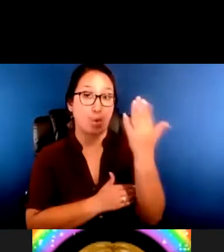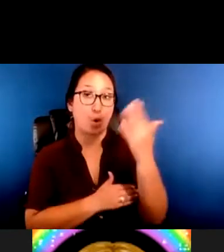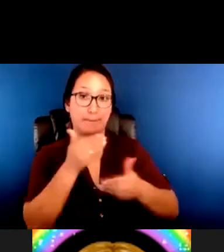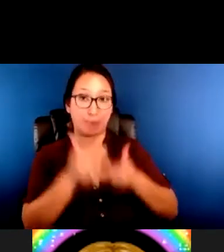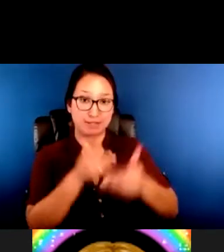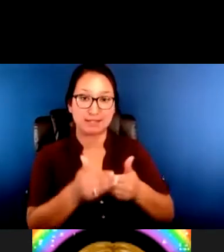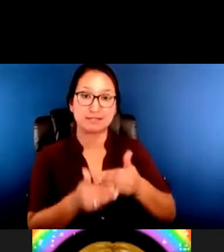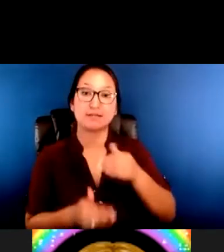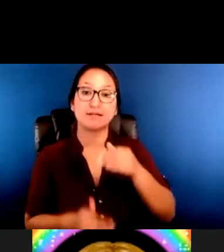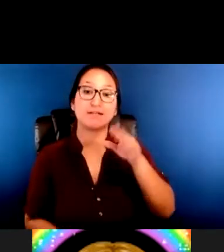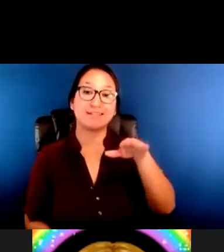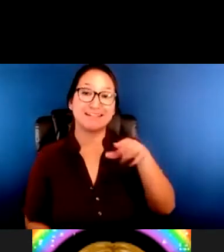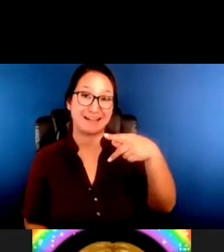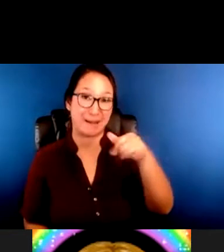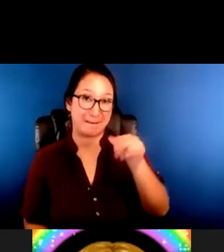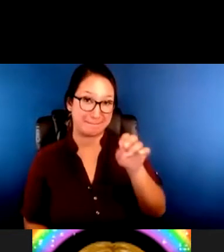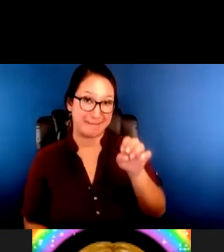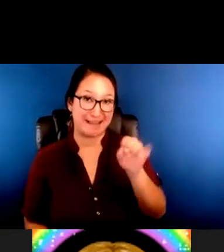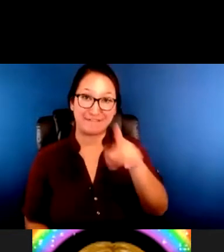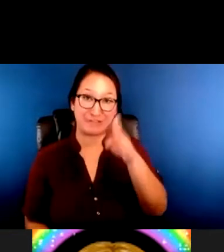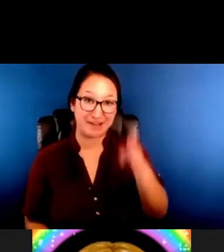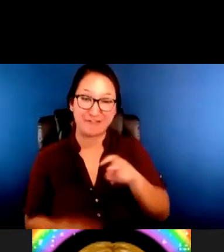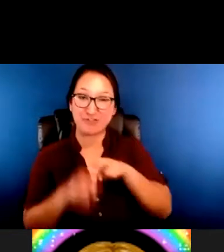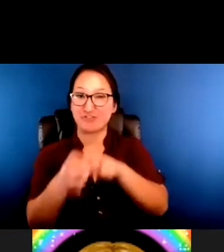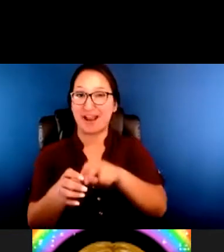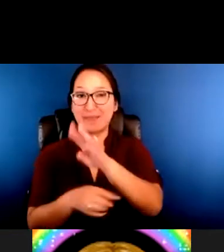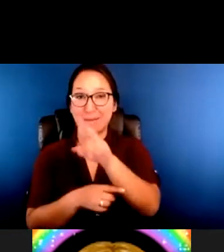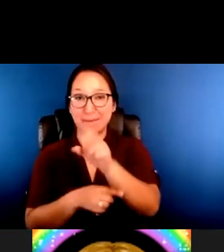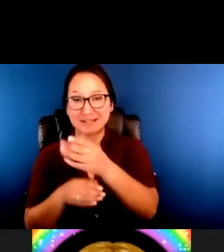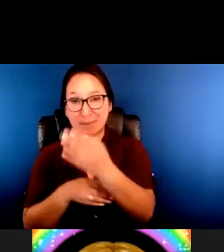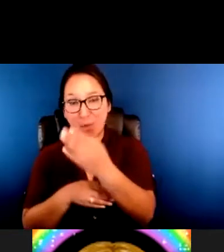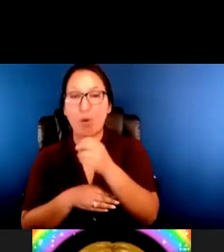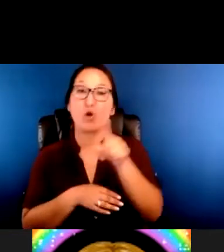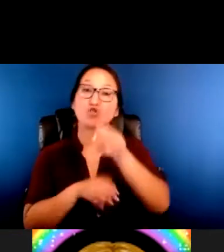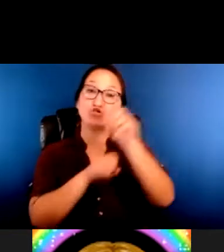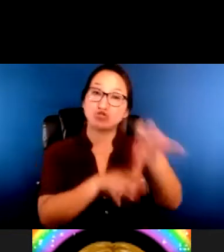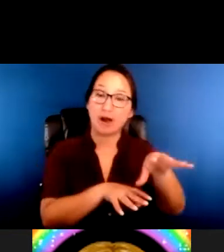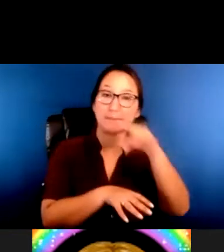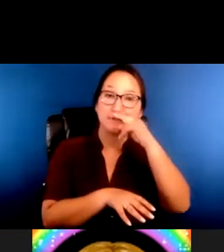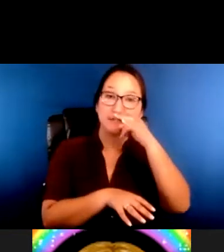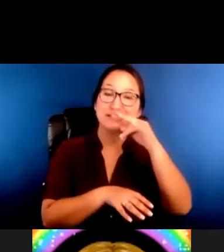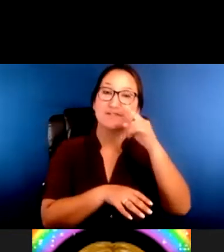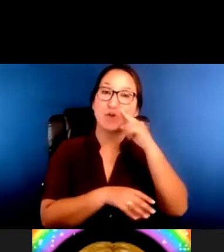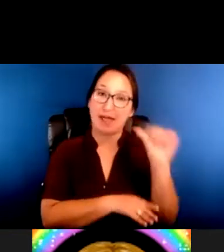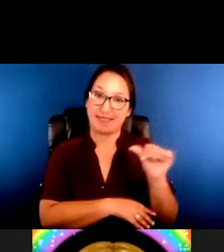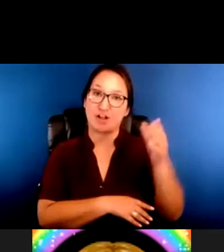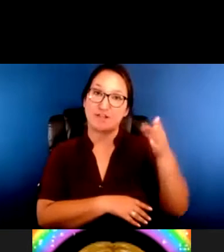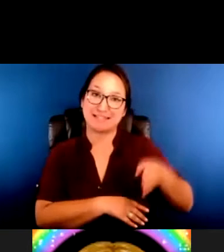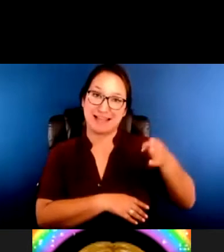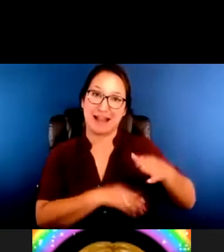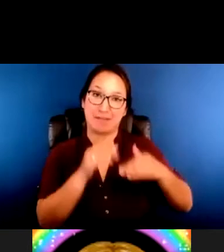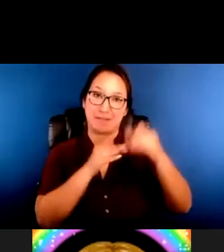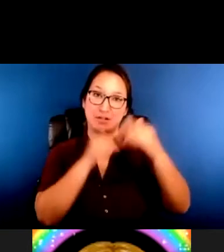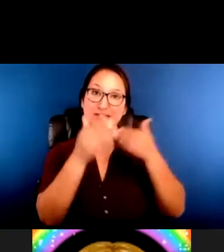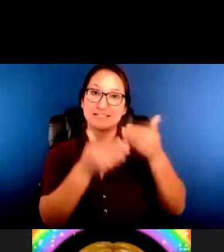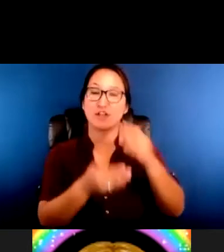ever ride the bus in the morning, or if you drop your child off for athletics on the side of the building by the cafe, you see Ms.